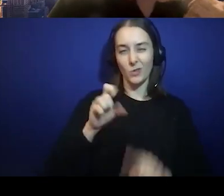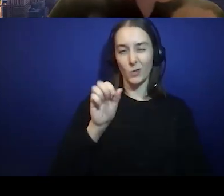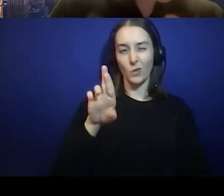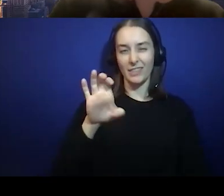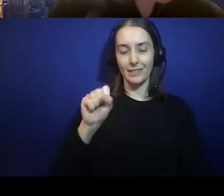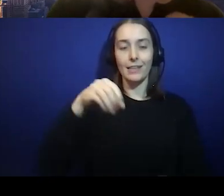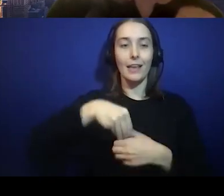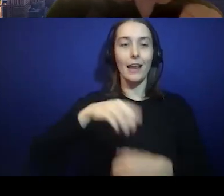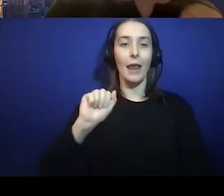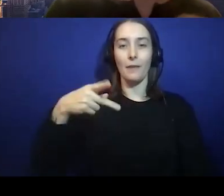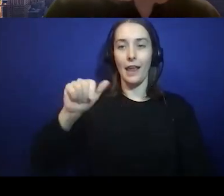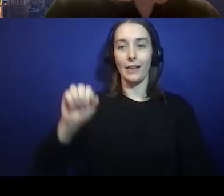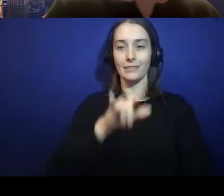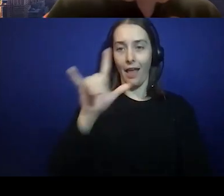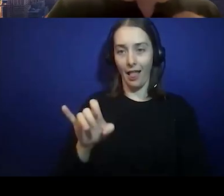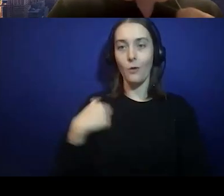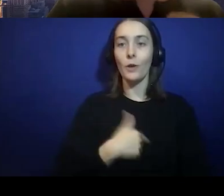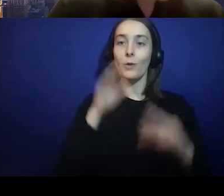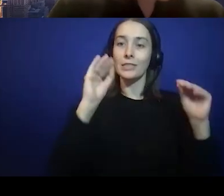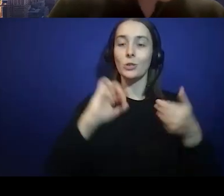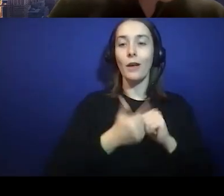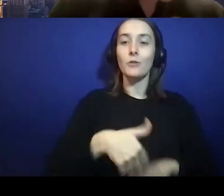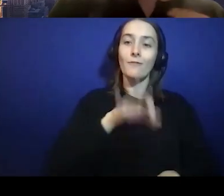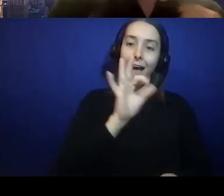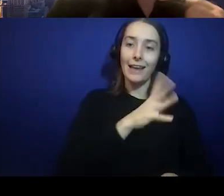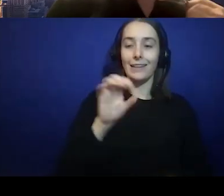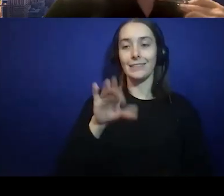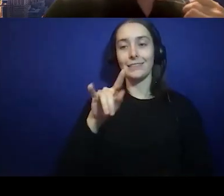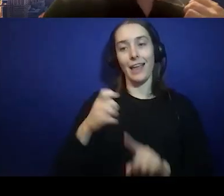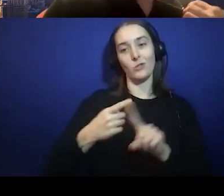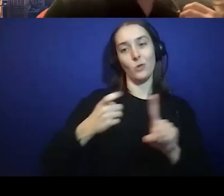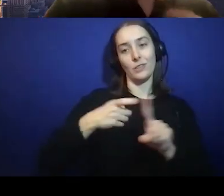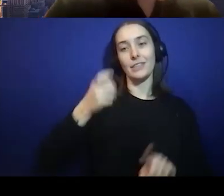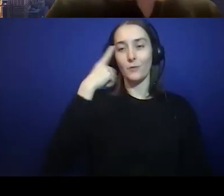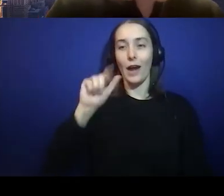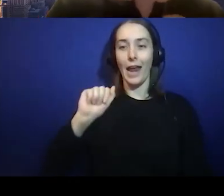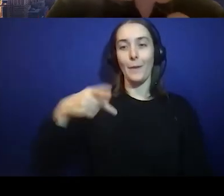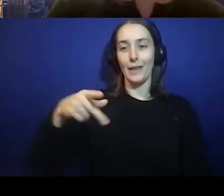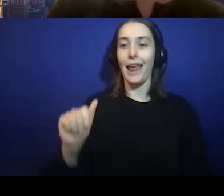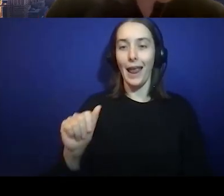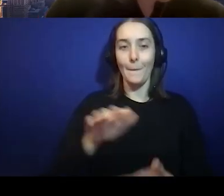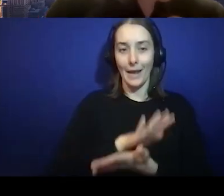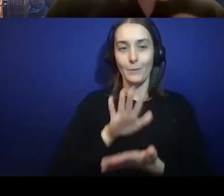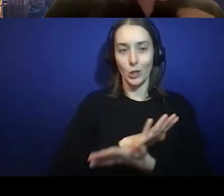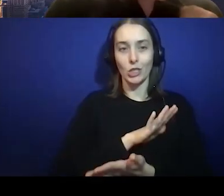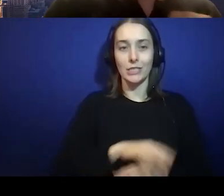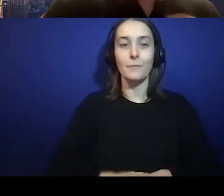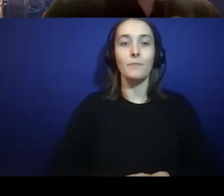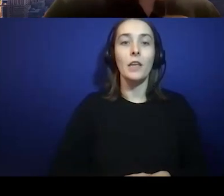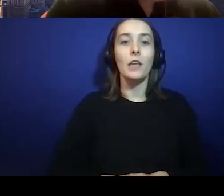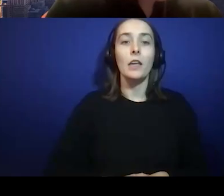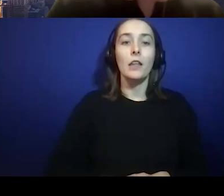how to find and cite sources for academic papers using the APA citation style guidelines, as well as